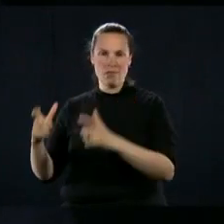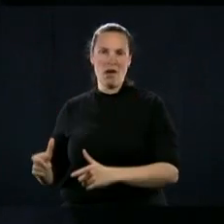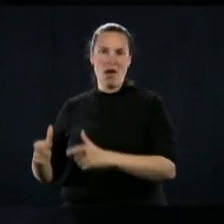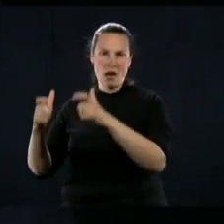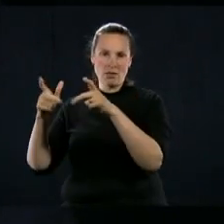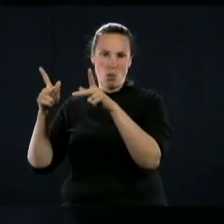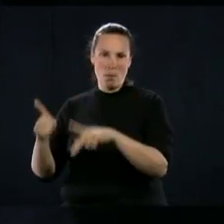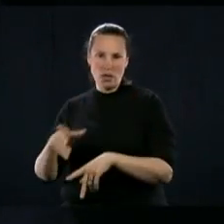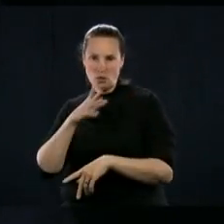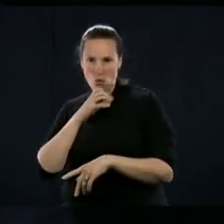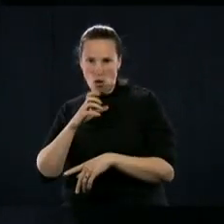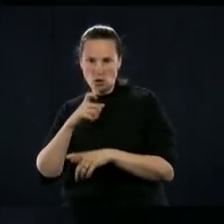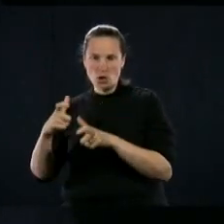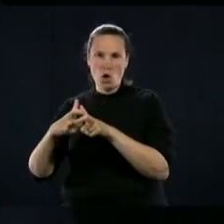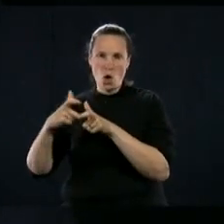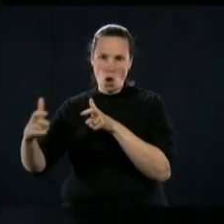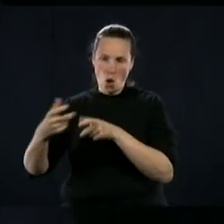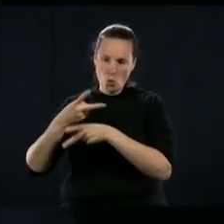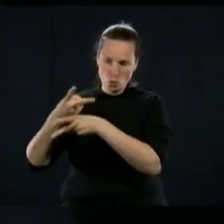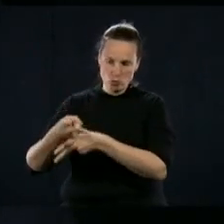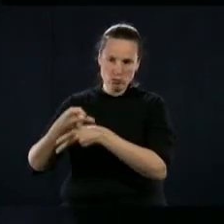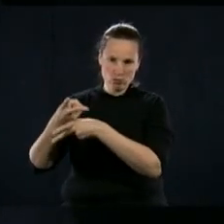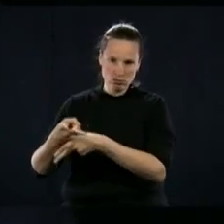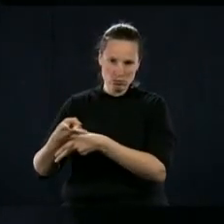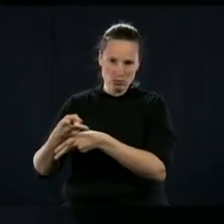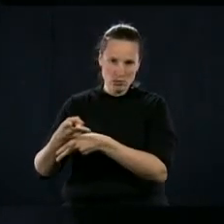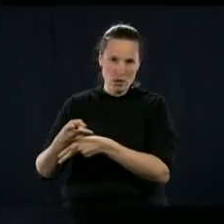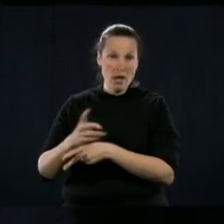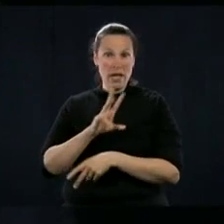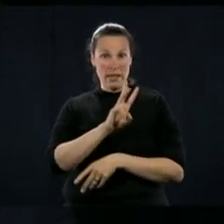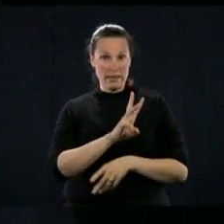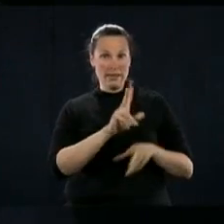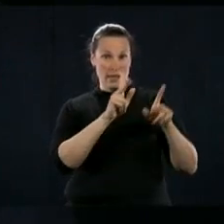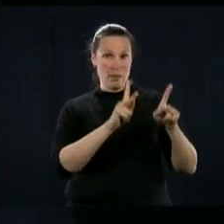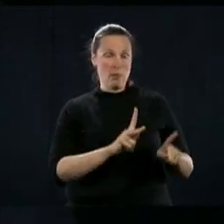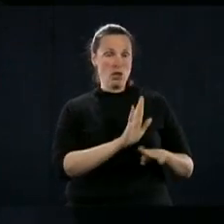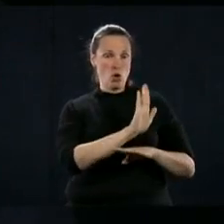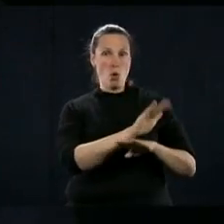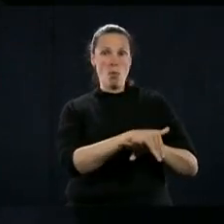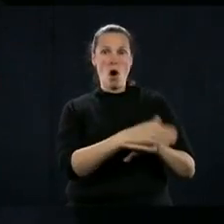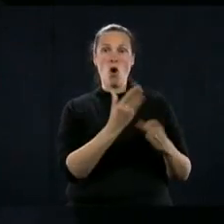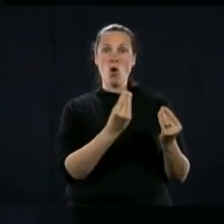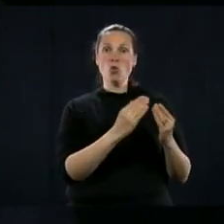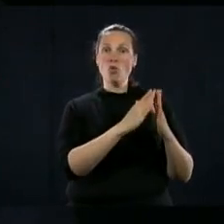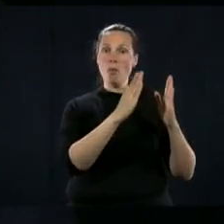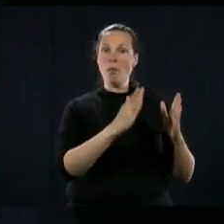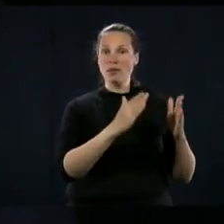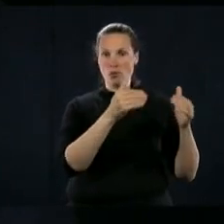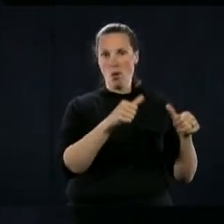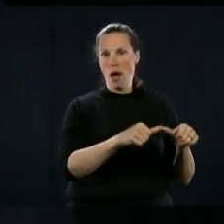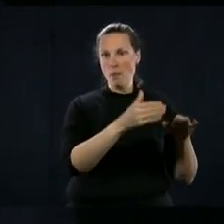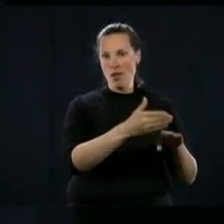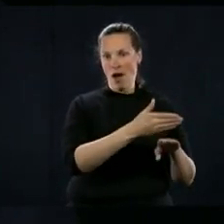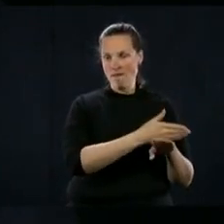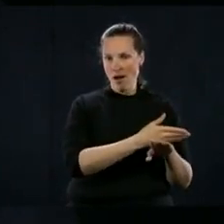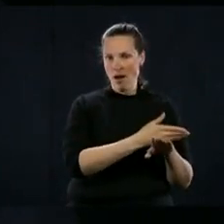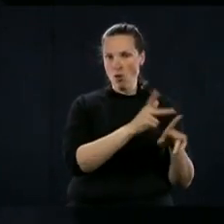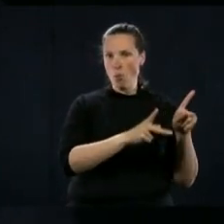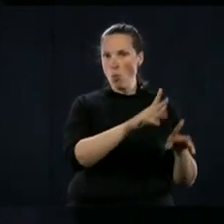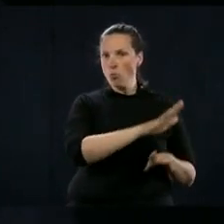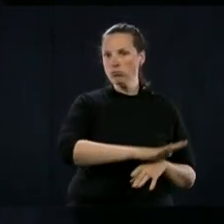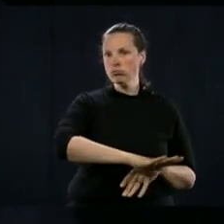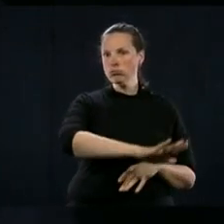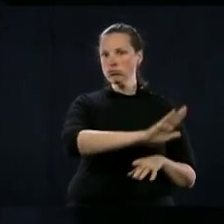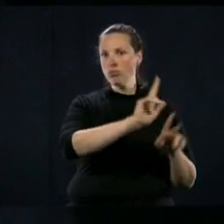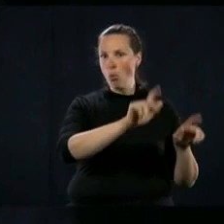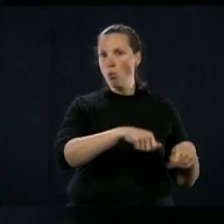the residences for long-term care. 6 come from the population at large.